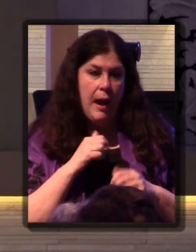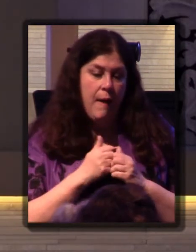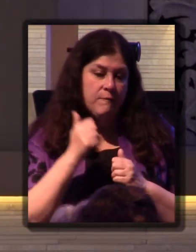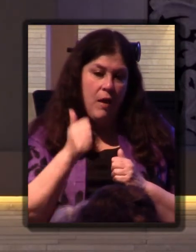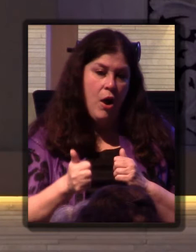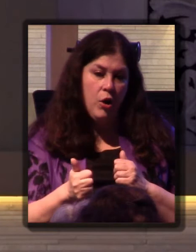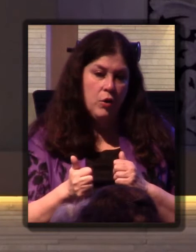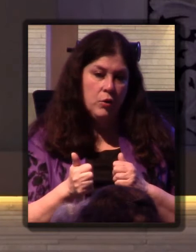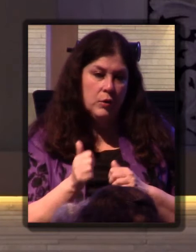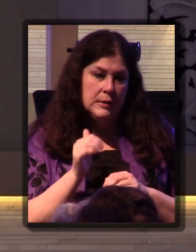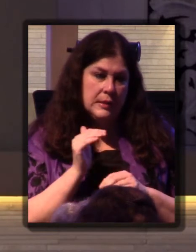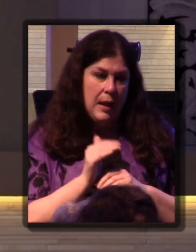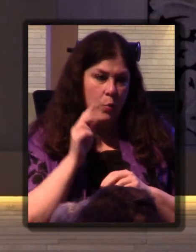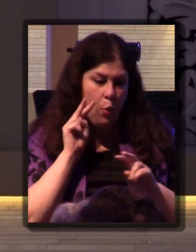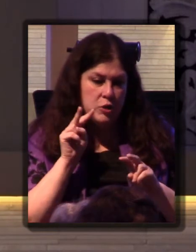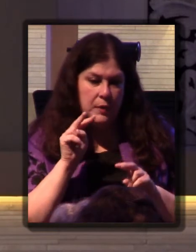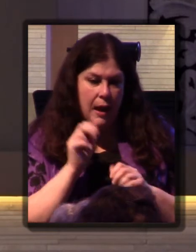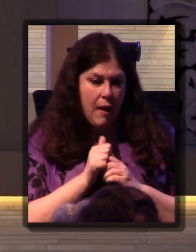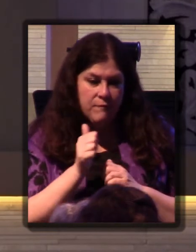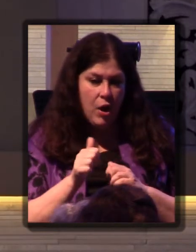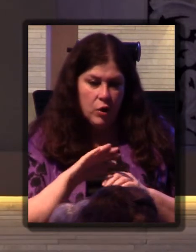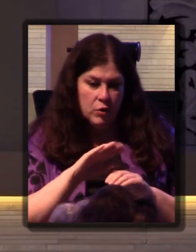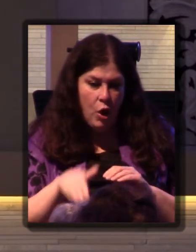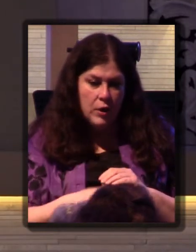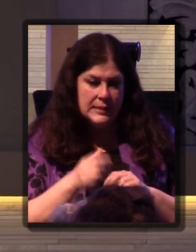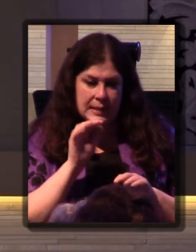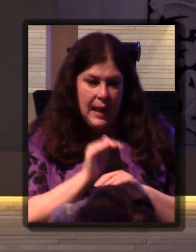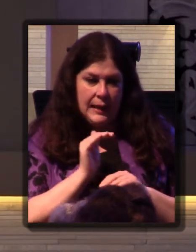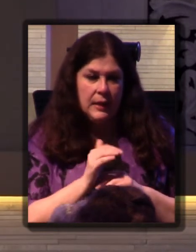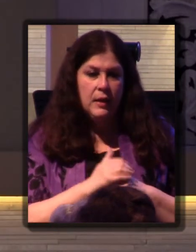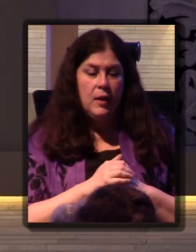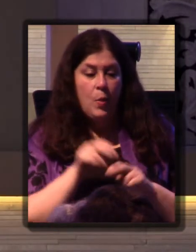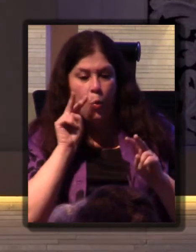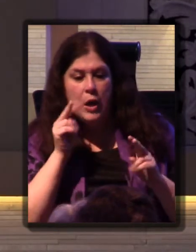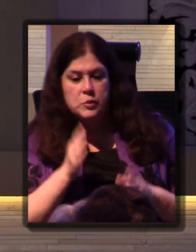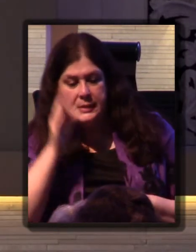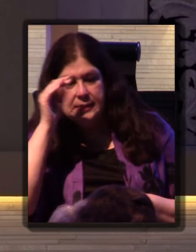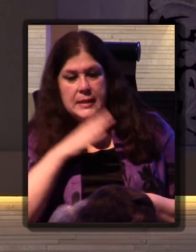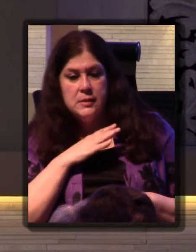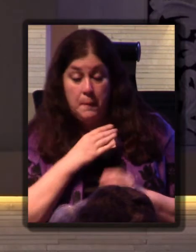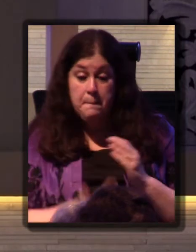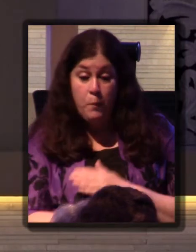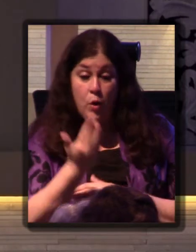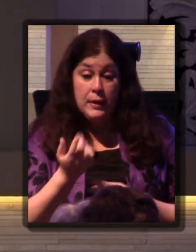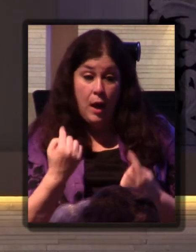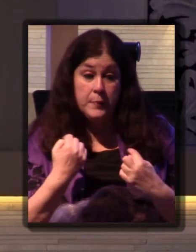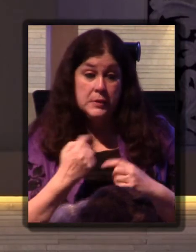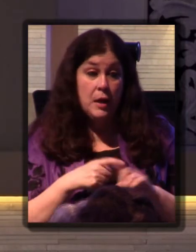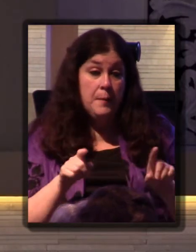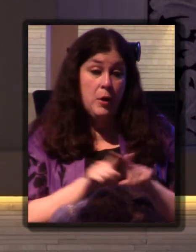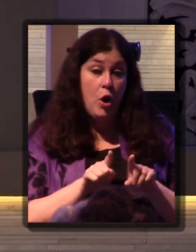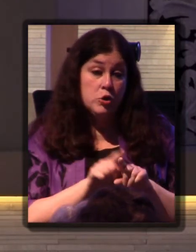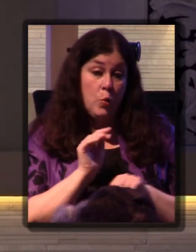watchman, how far gone is the night? Watchman, how far gone is the night? The watchman says, morning